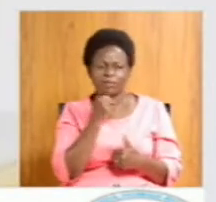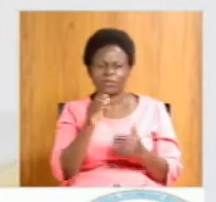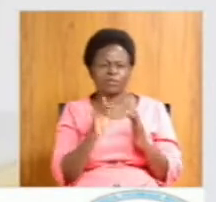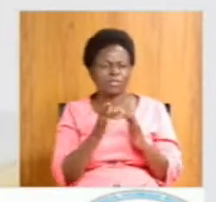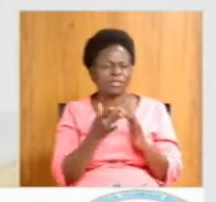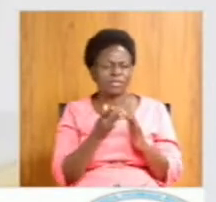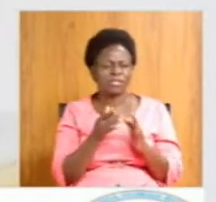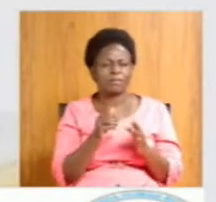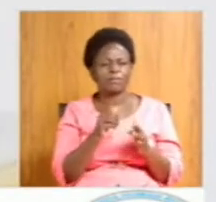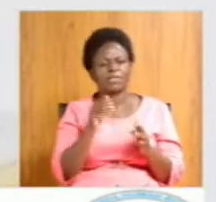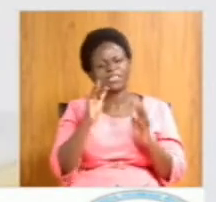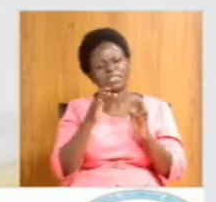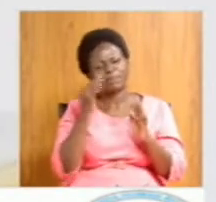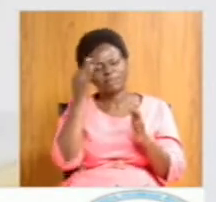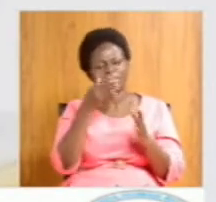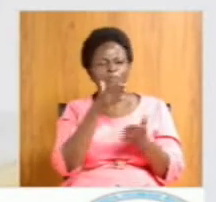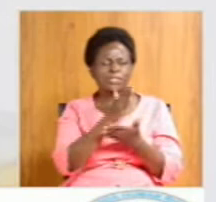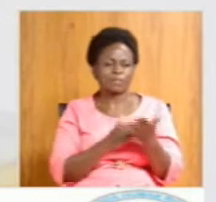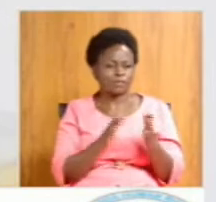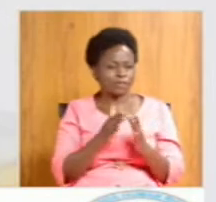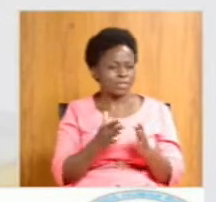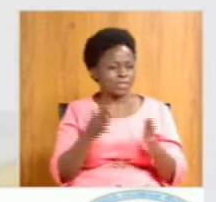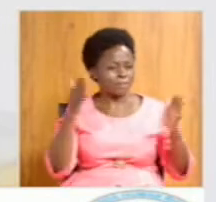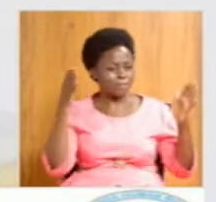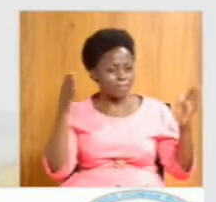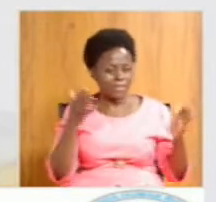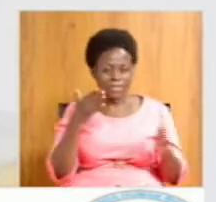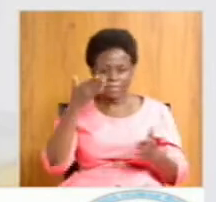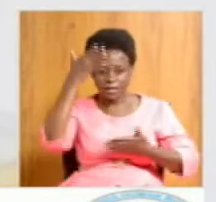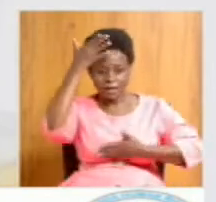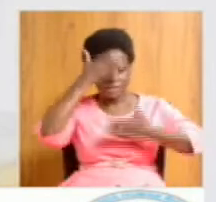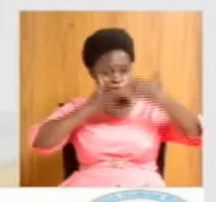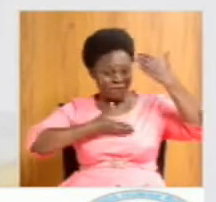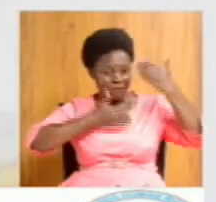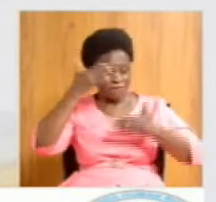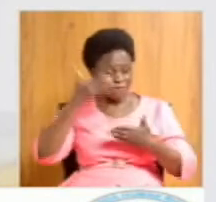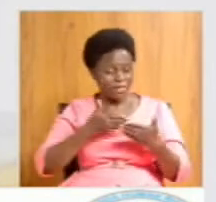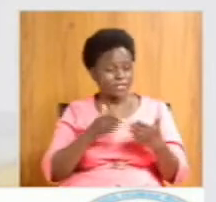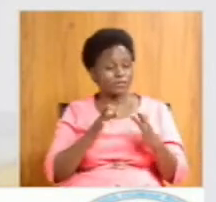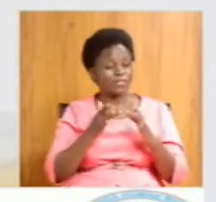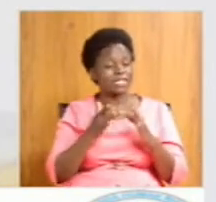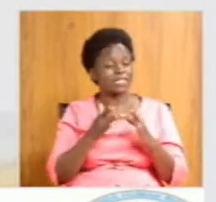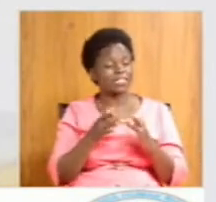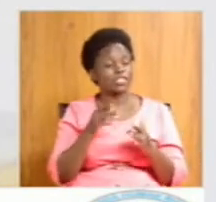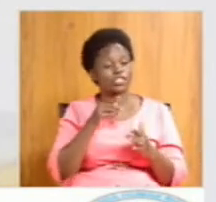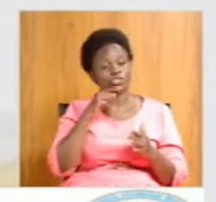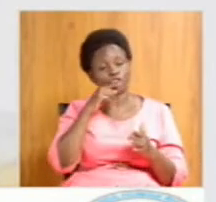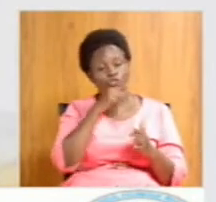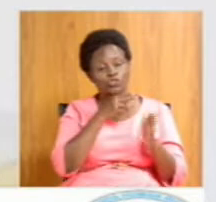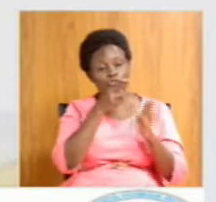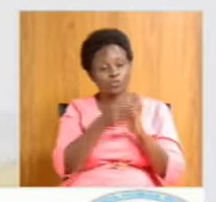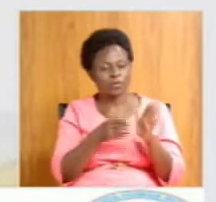but Facebook is part of the internet. In fact, the biggest face of the internet in this fourth industrial revolution is social media.